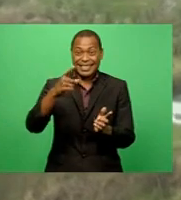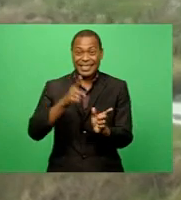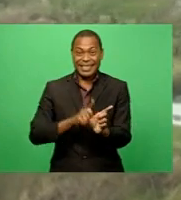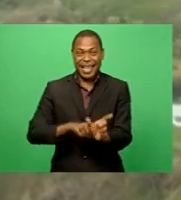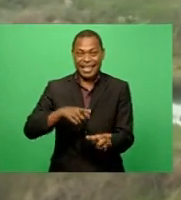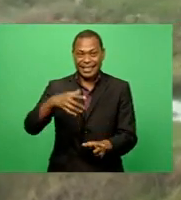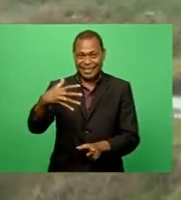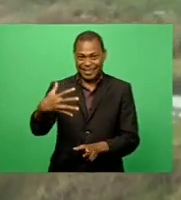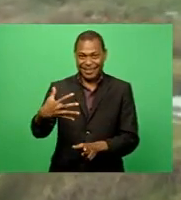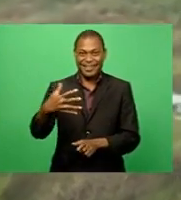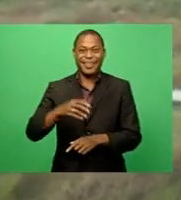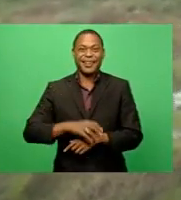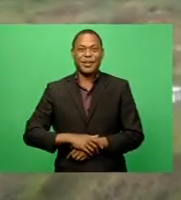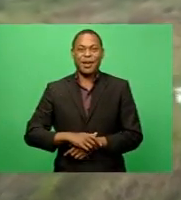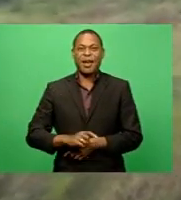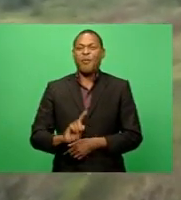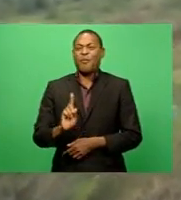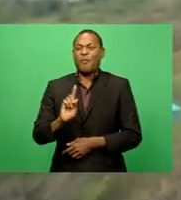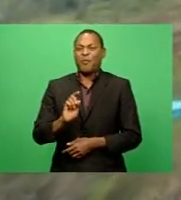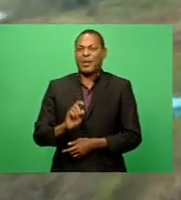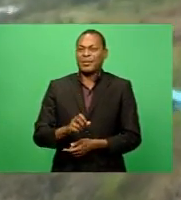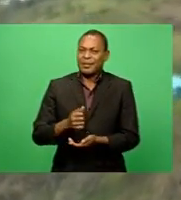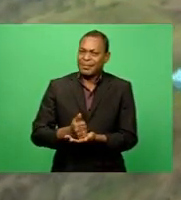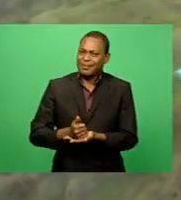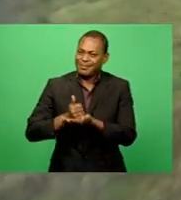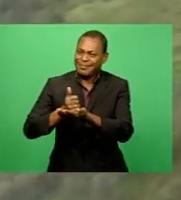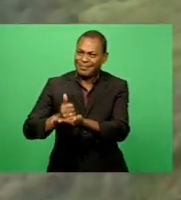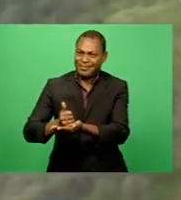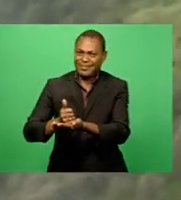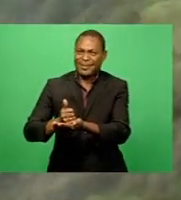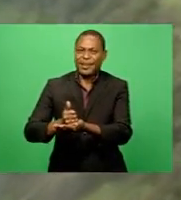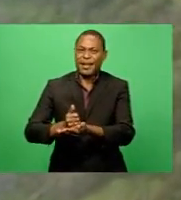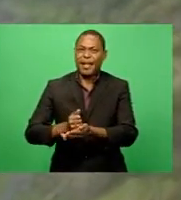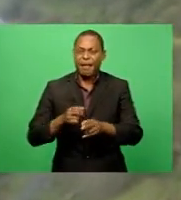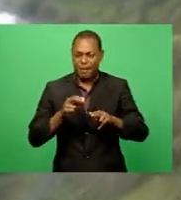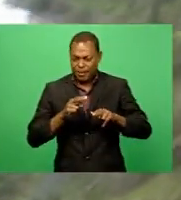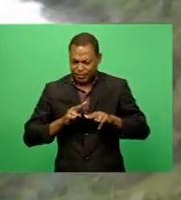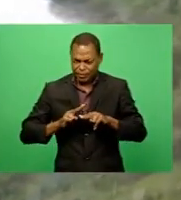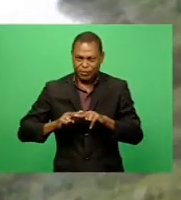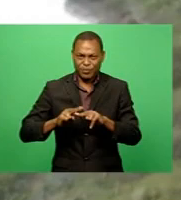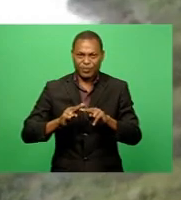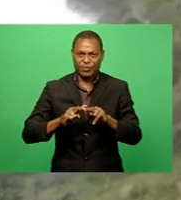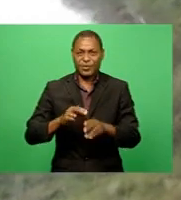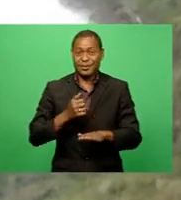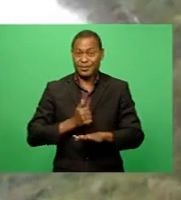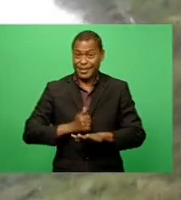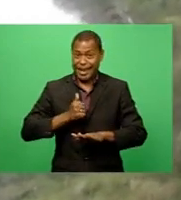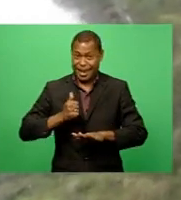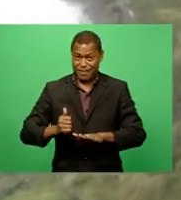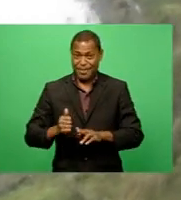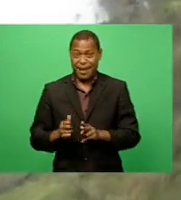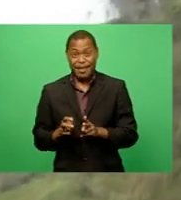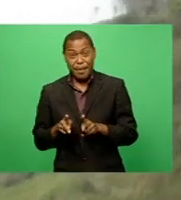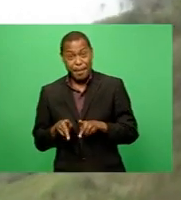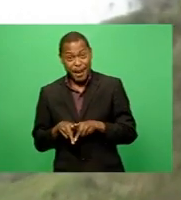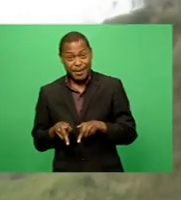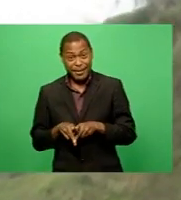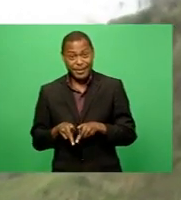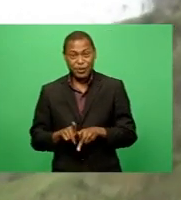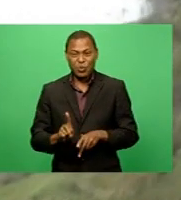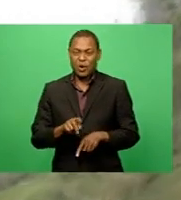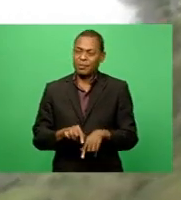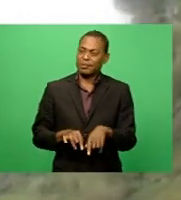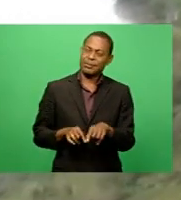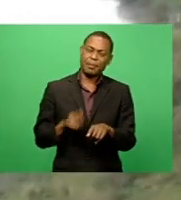Crisis Management says their contribution will support the Fijian government and their humanitarian partners in getting crucial aid to the people